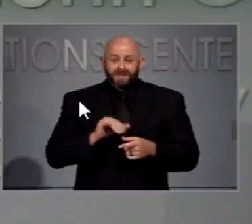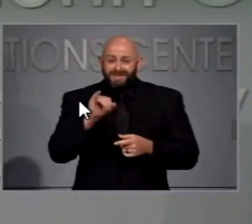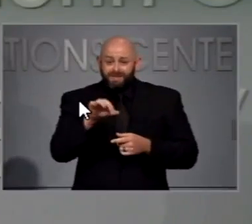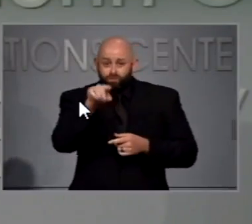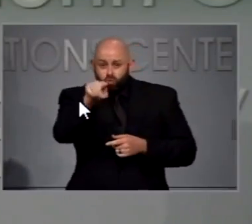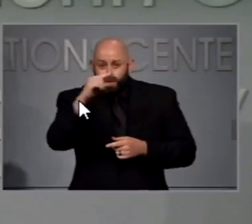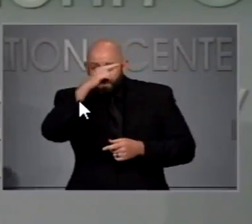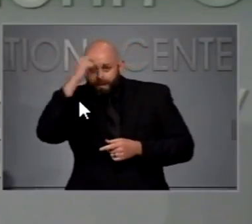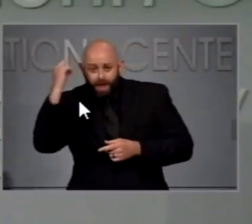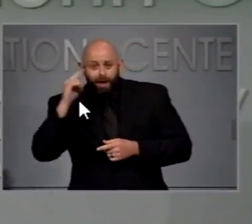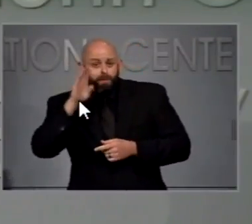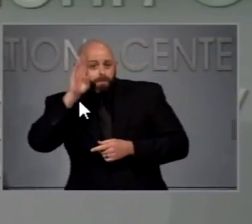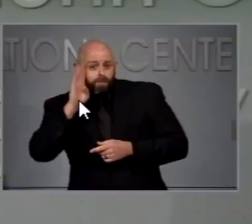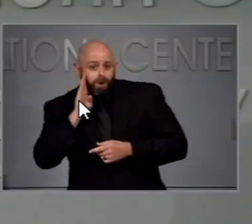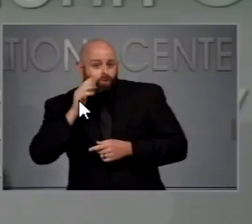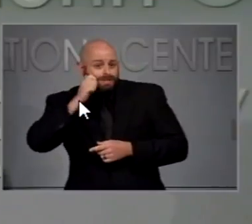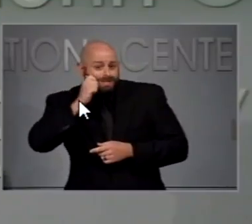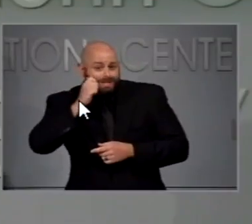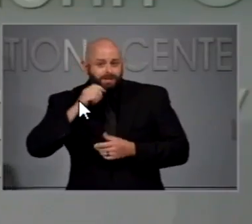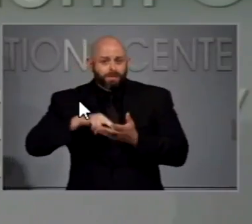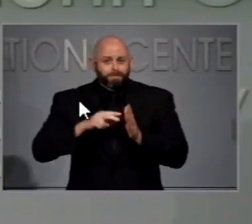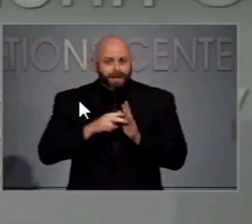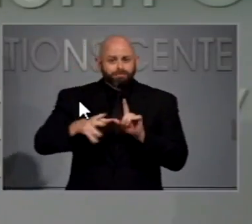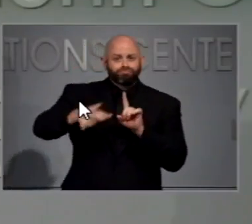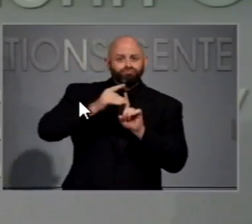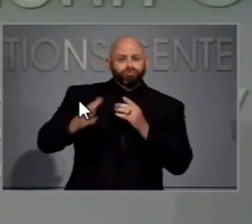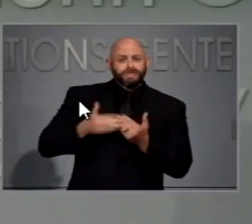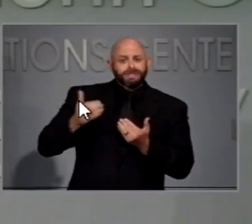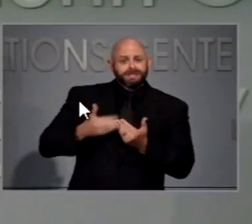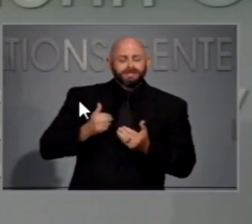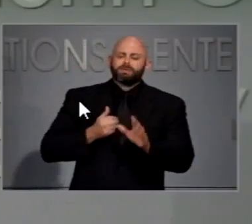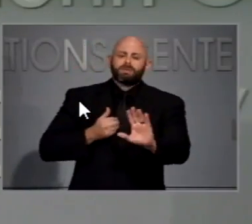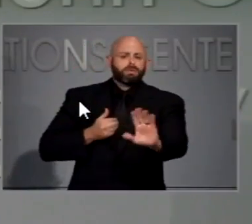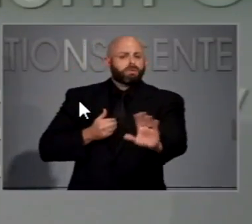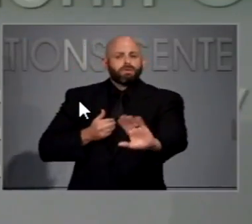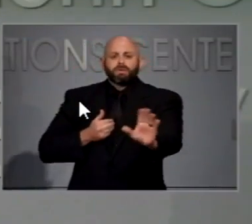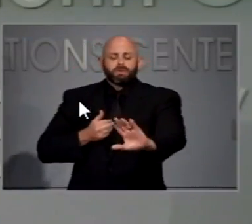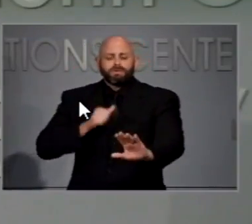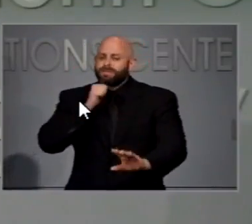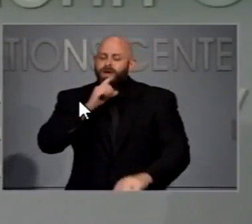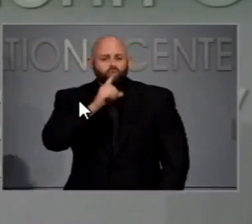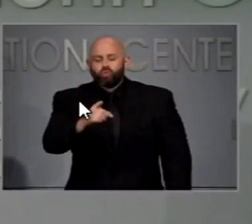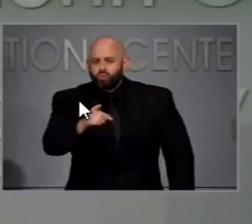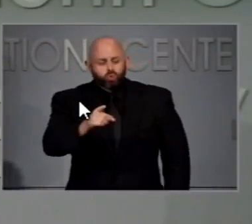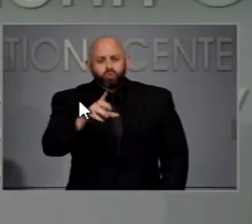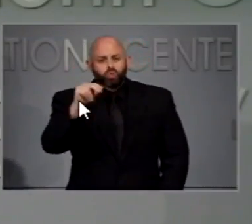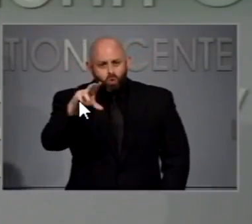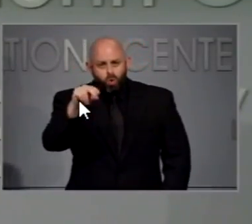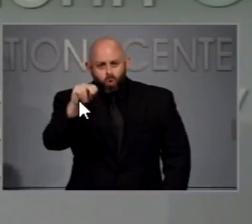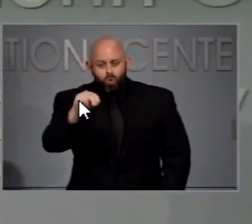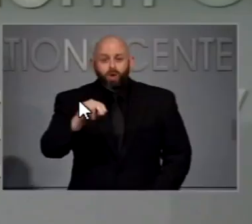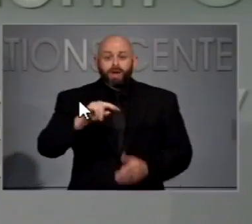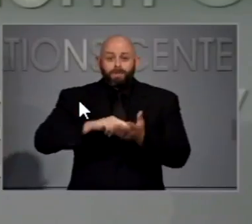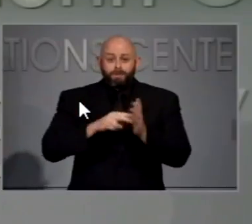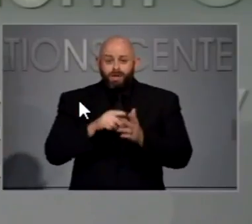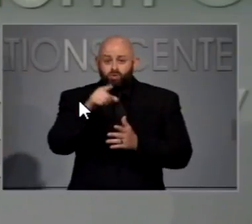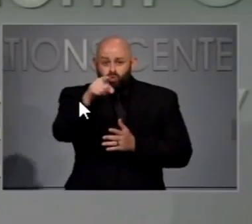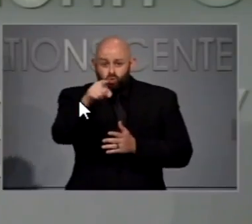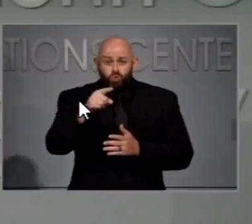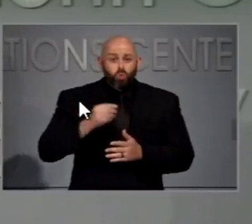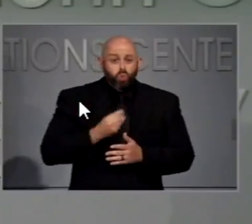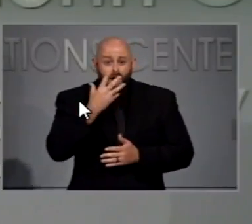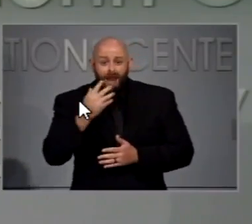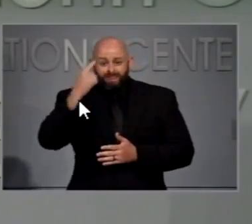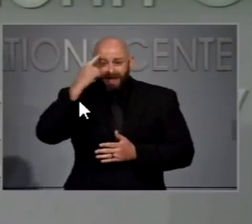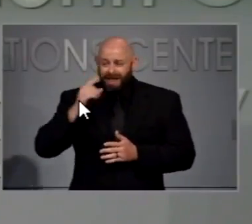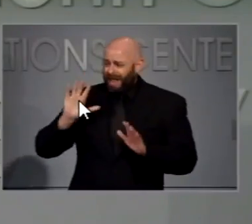state has broken records for the last two days, and today they've seen their highest total yet, with more than 2,600